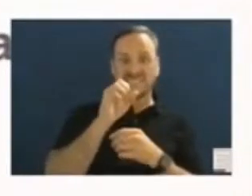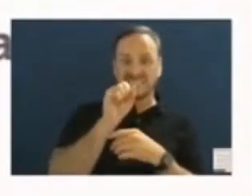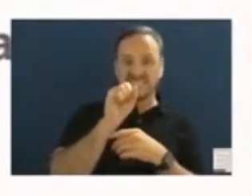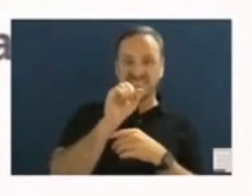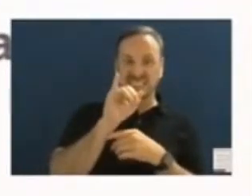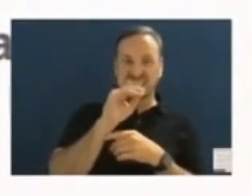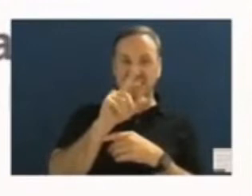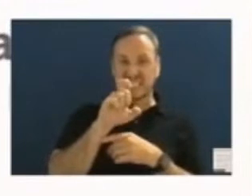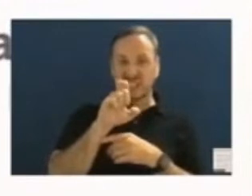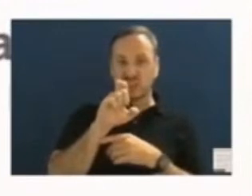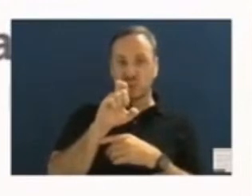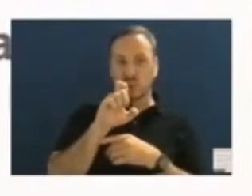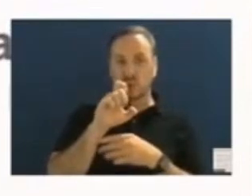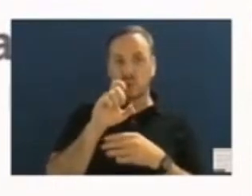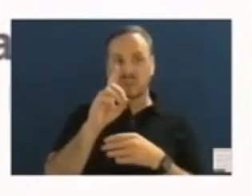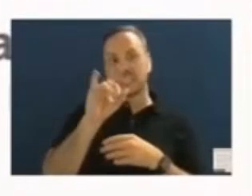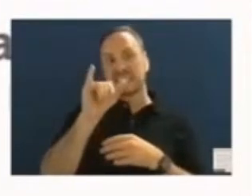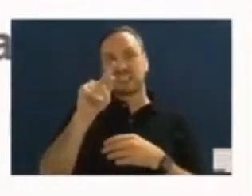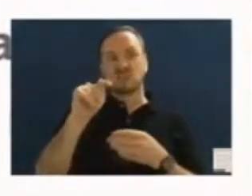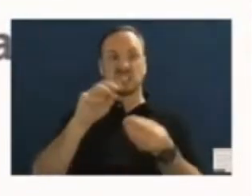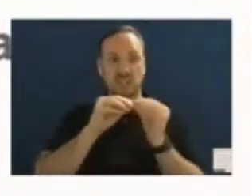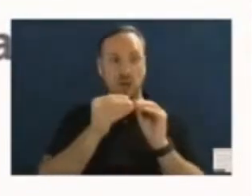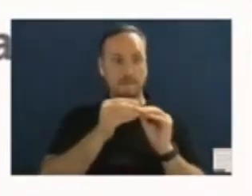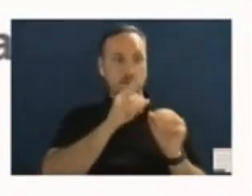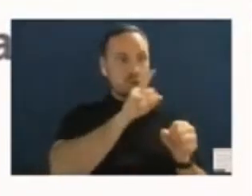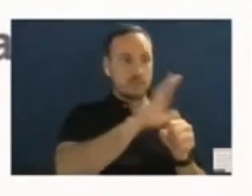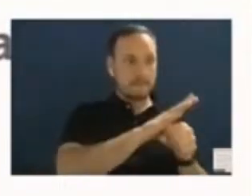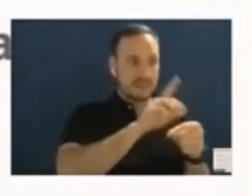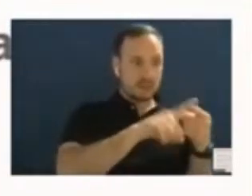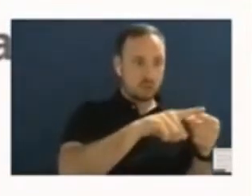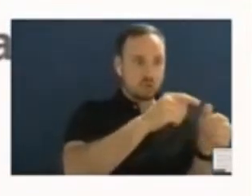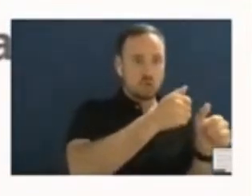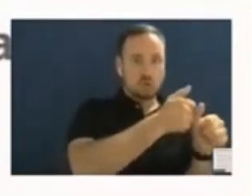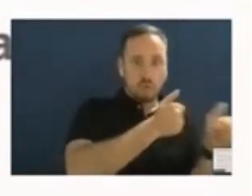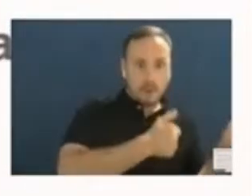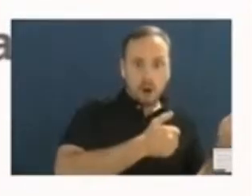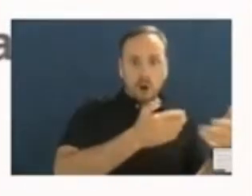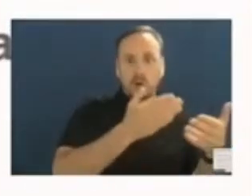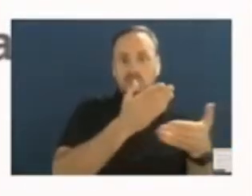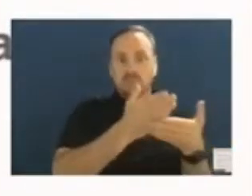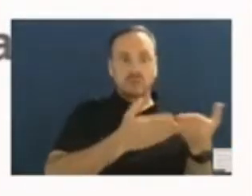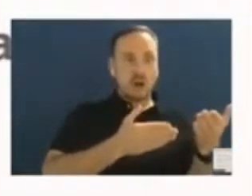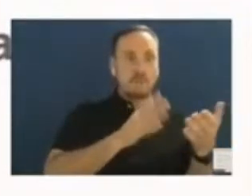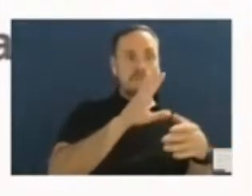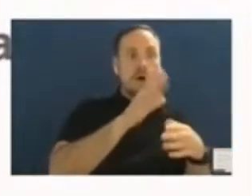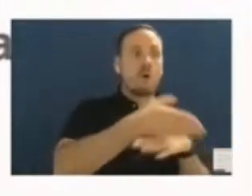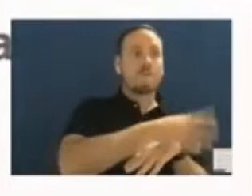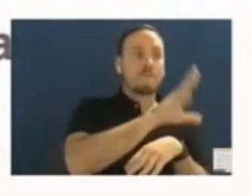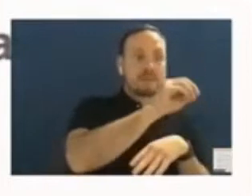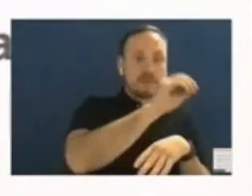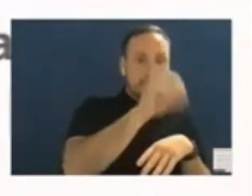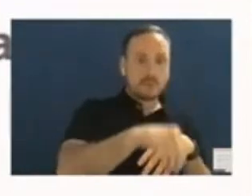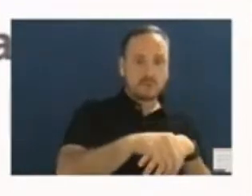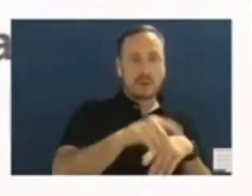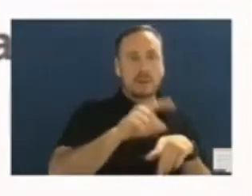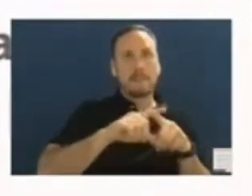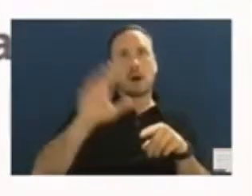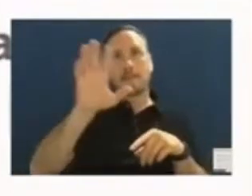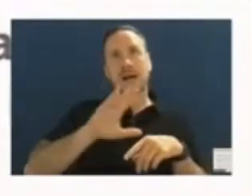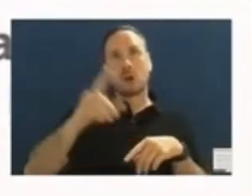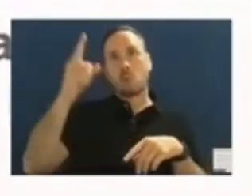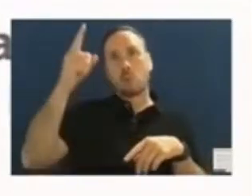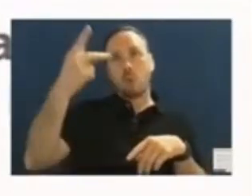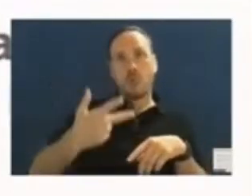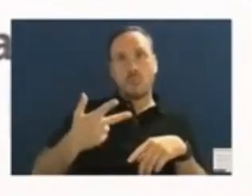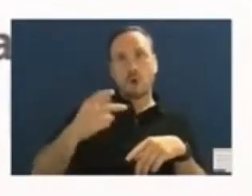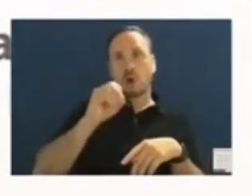to 8% of the student population. In other instances, it could be over 50%. We know that district-wide, it's about 1/3 of our students. As a